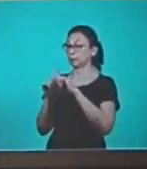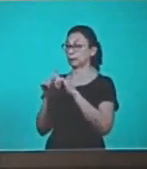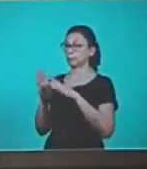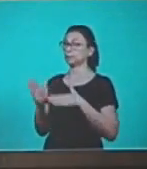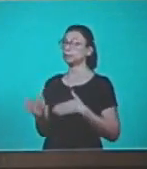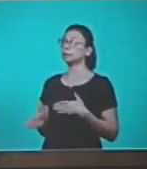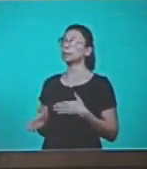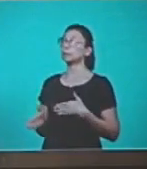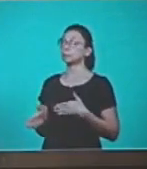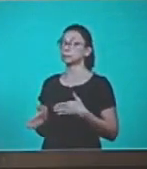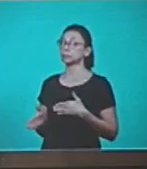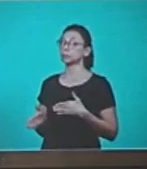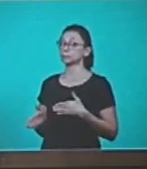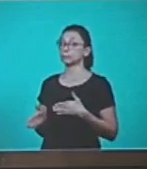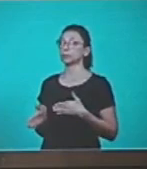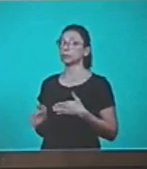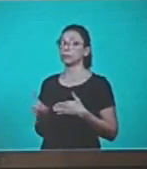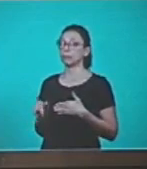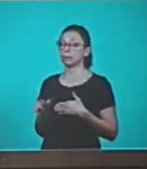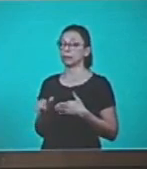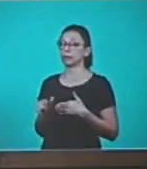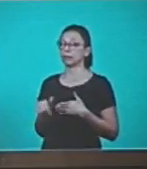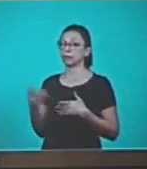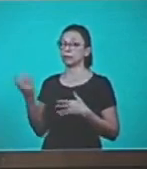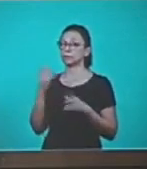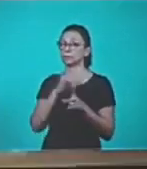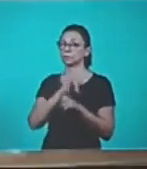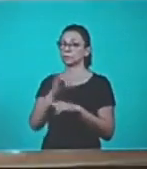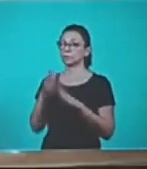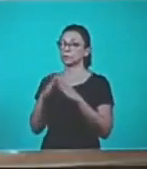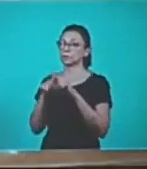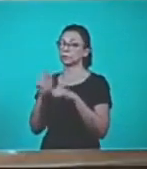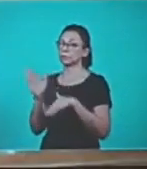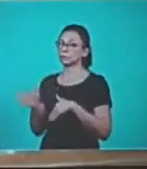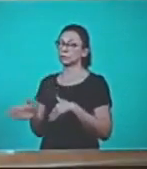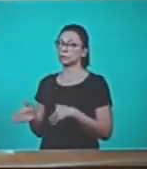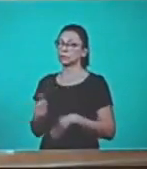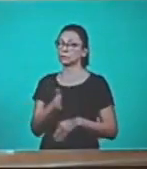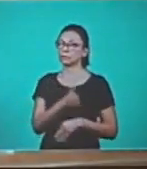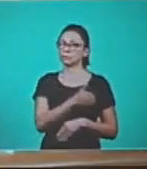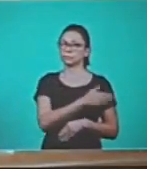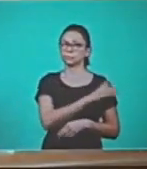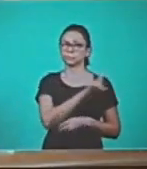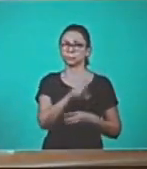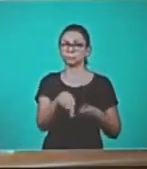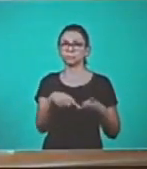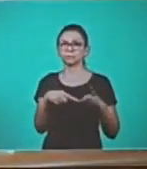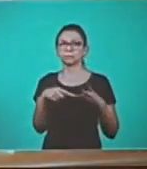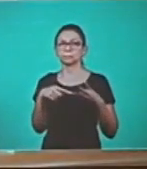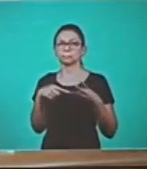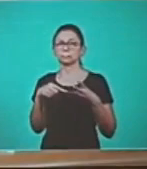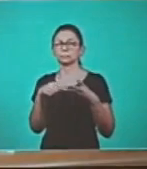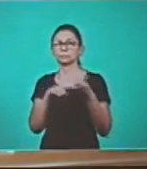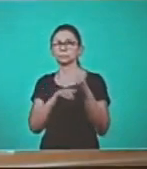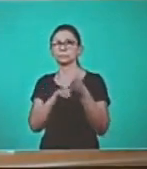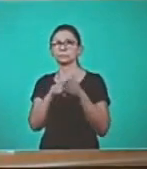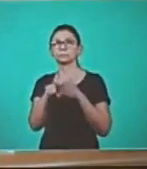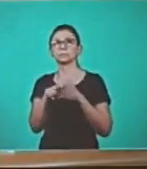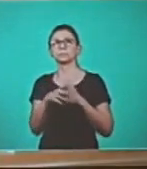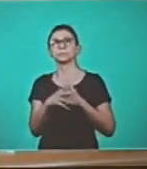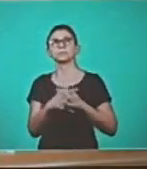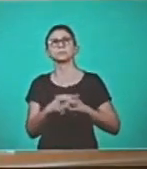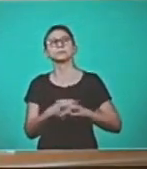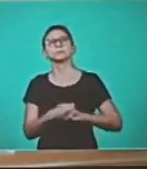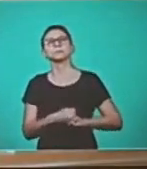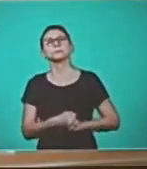is for the church and the faithful church. It is important to remind you. And now let's go to the third question. The